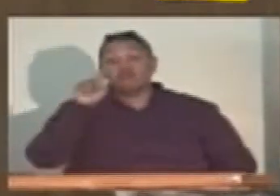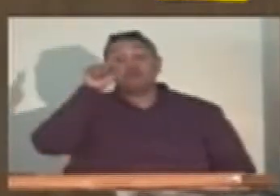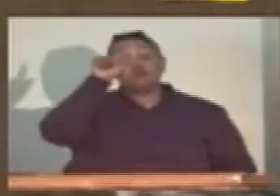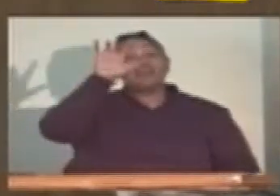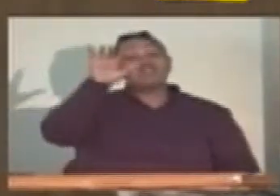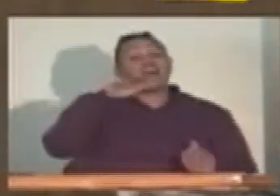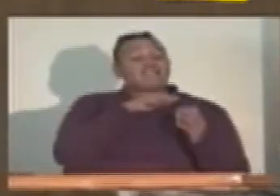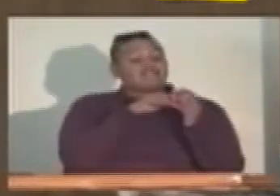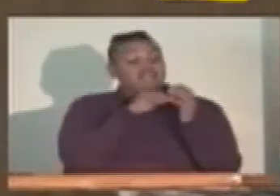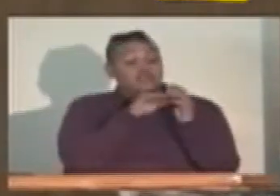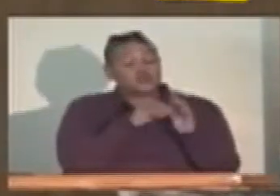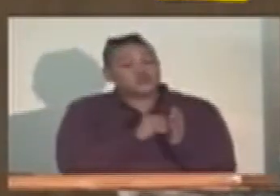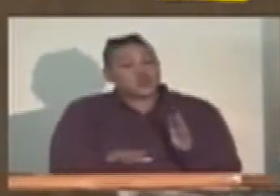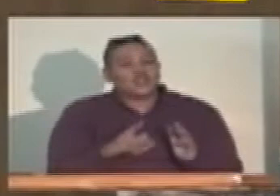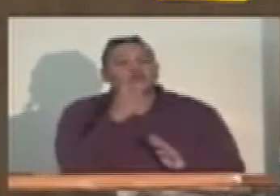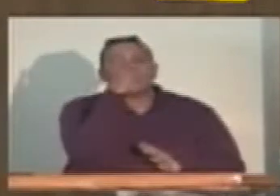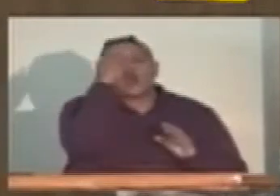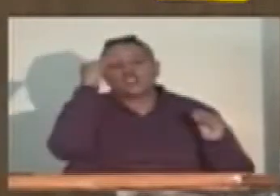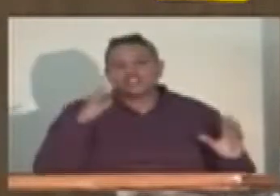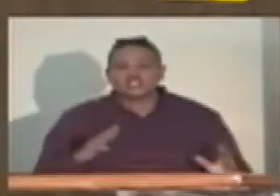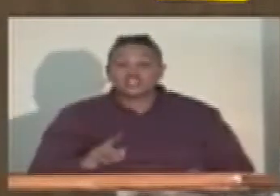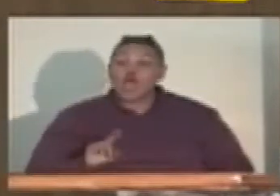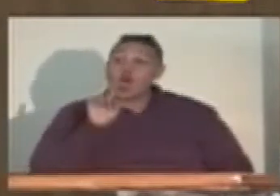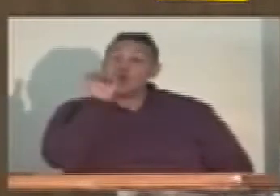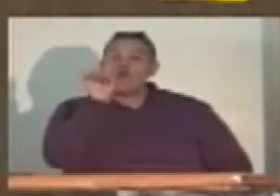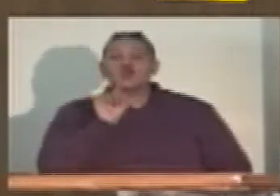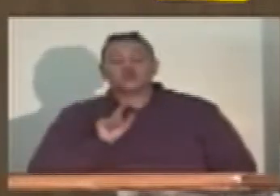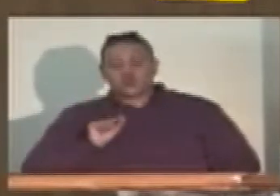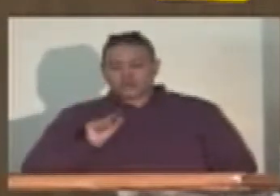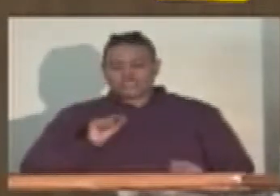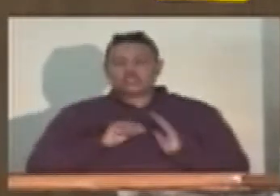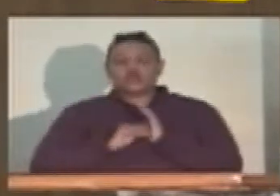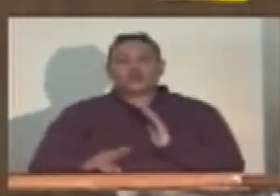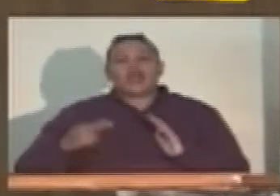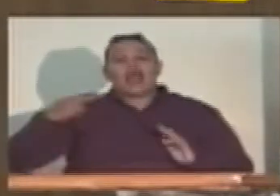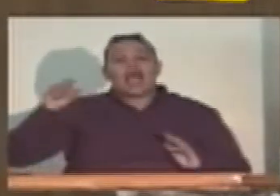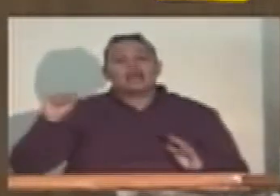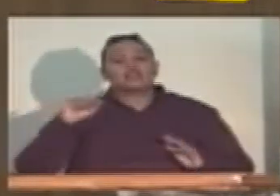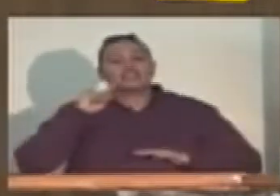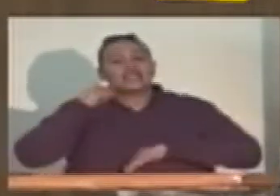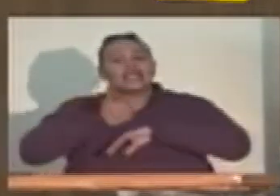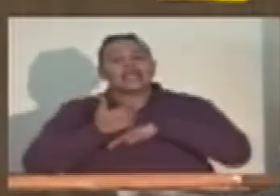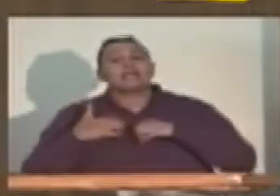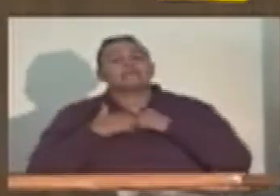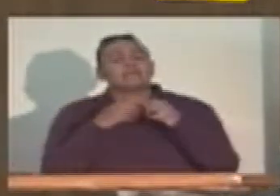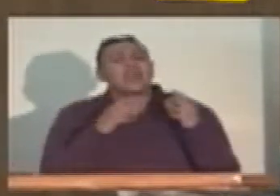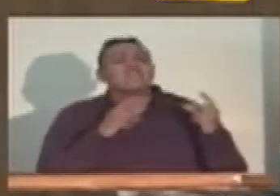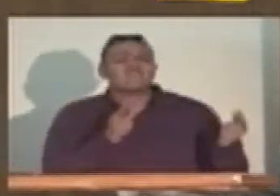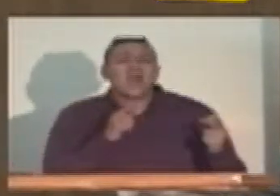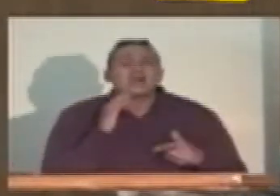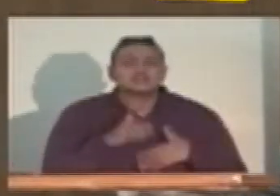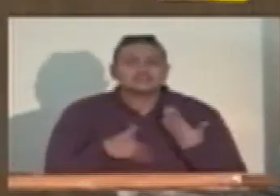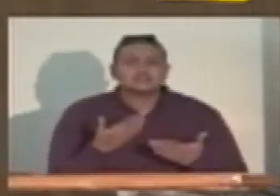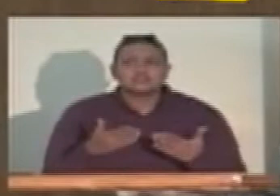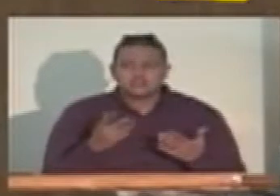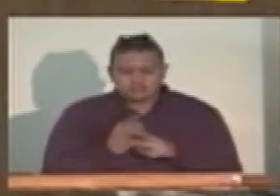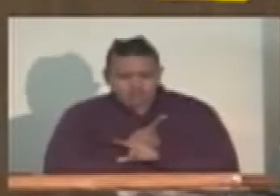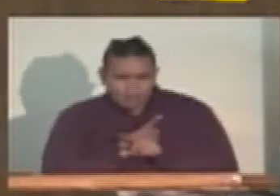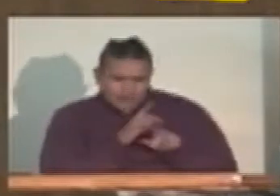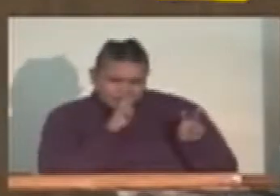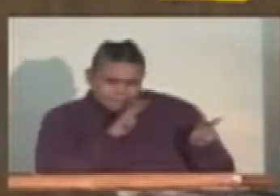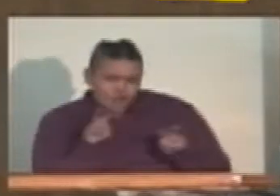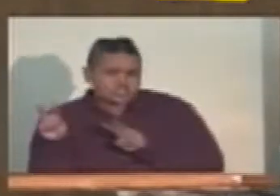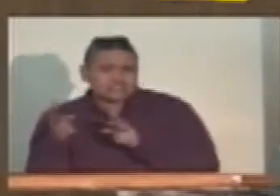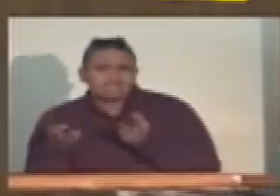level, and 1 to 20 at the high school level. Implement and fast track a properly monitored values